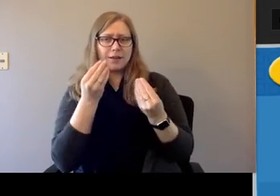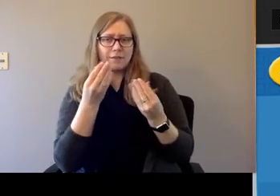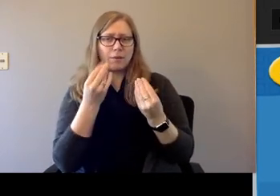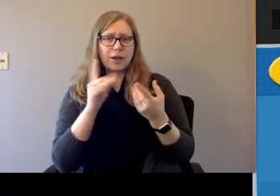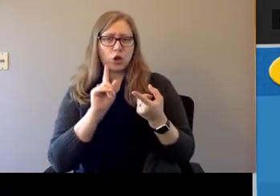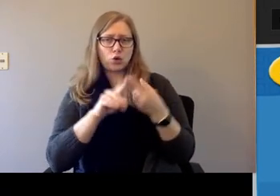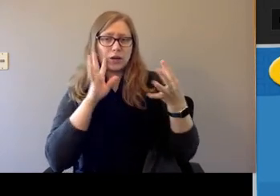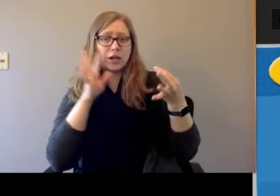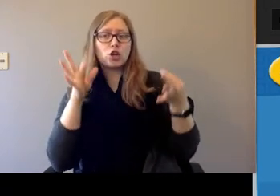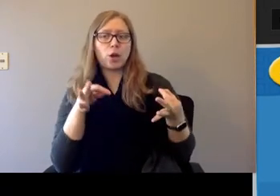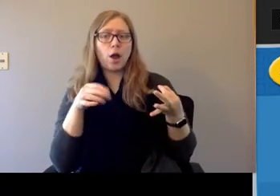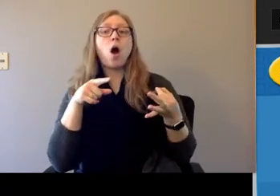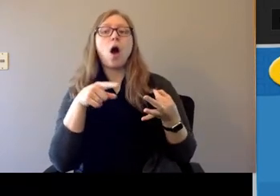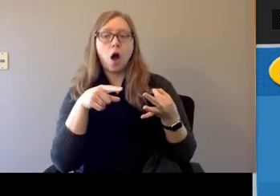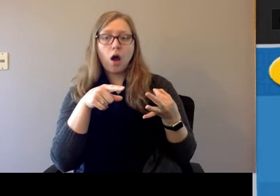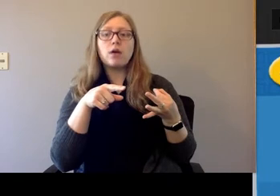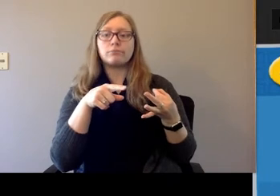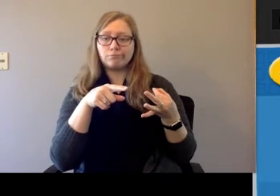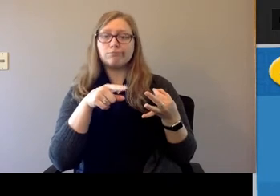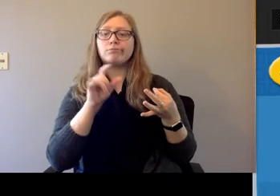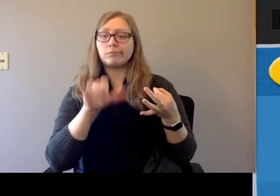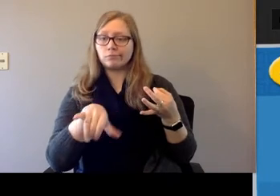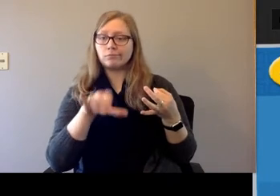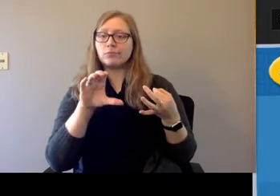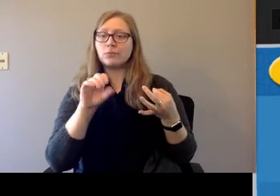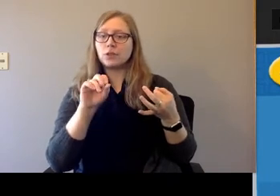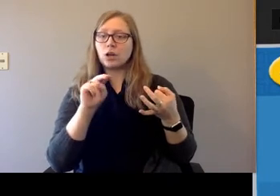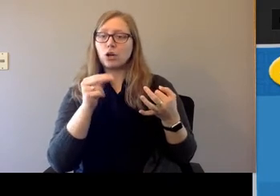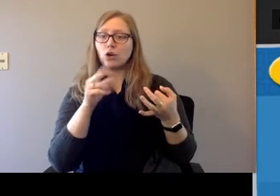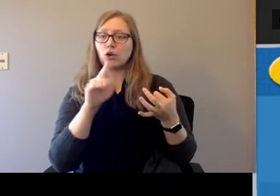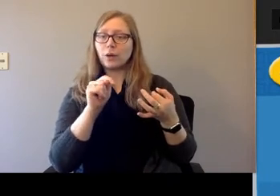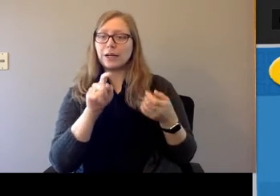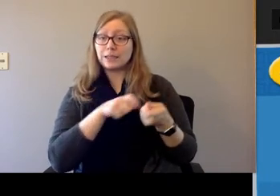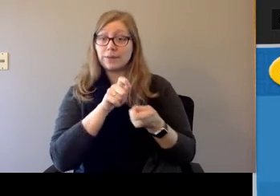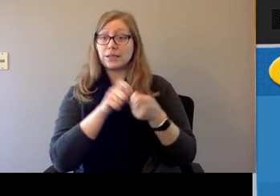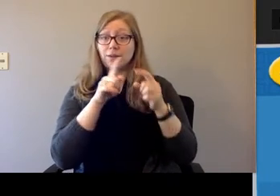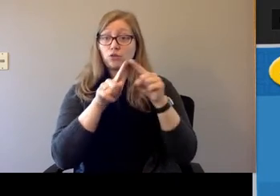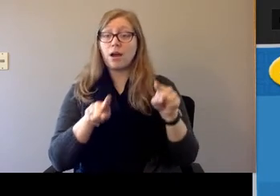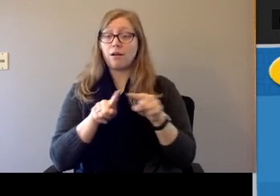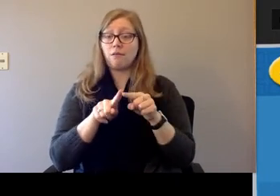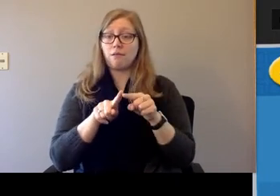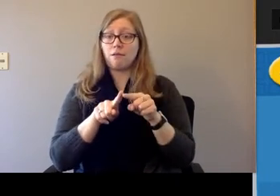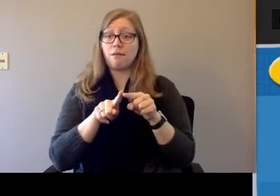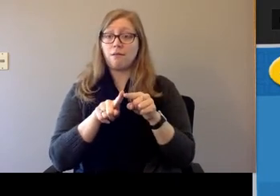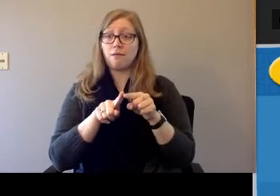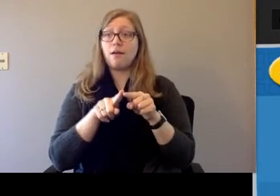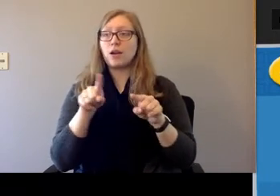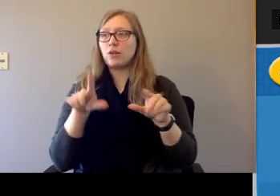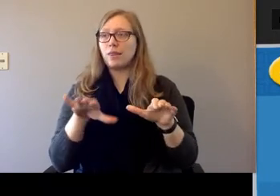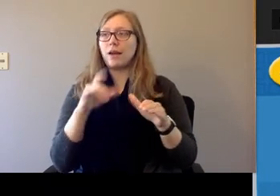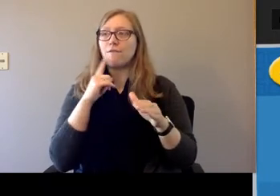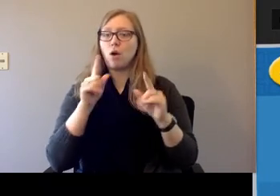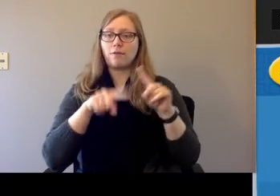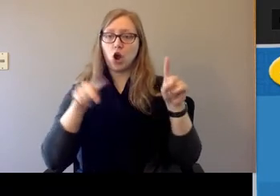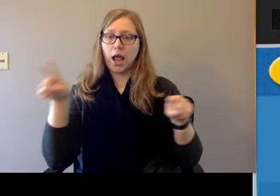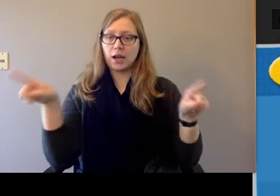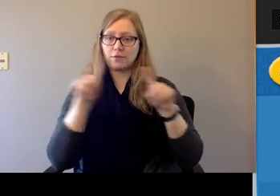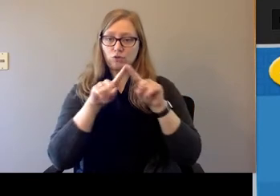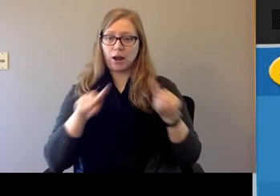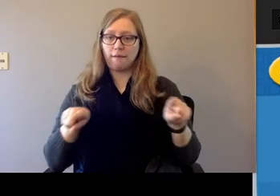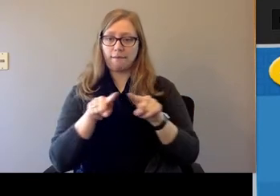to determine one specific triangle versus a variety of triangles. And in your list of things that should